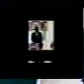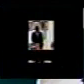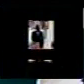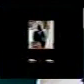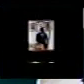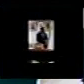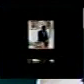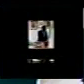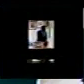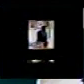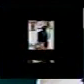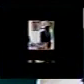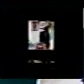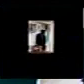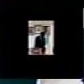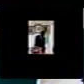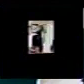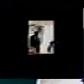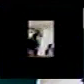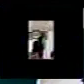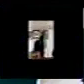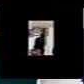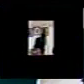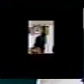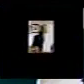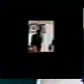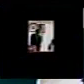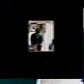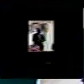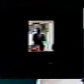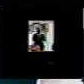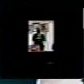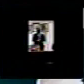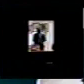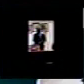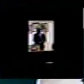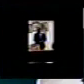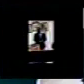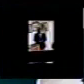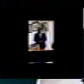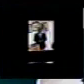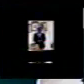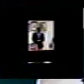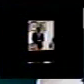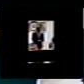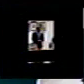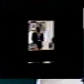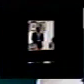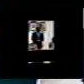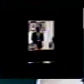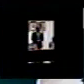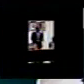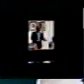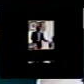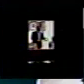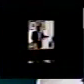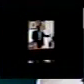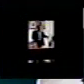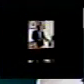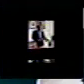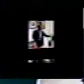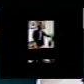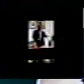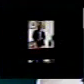buffeting, the beating, the boxing, the pounding, the kind of thorn in the